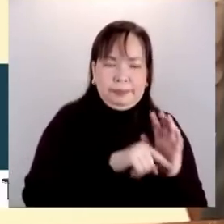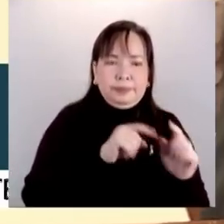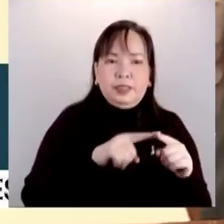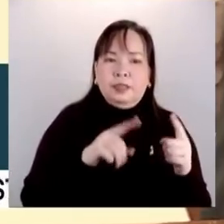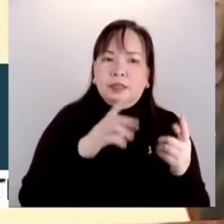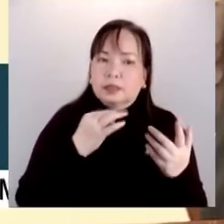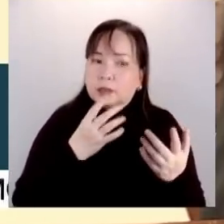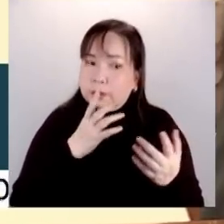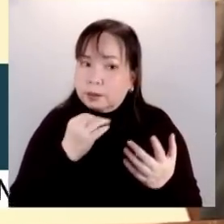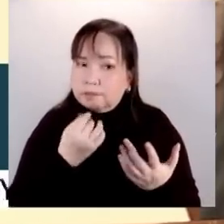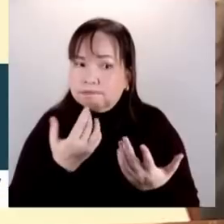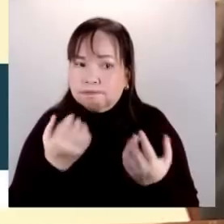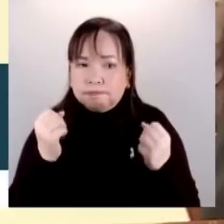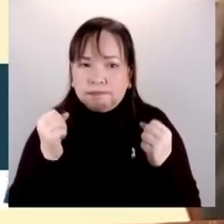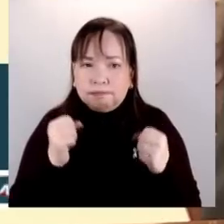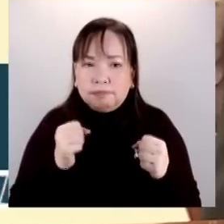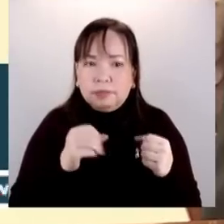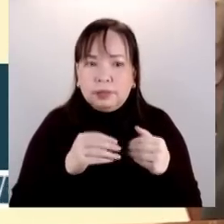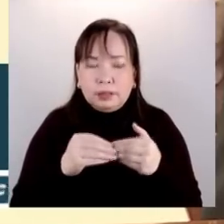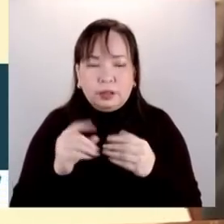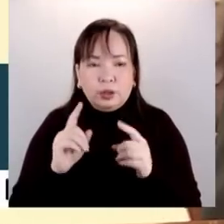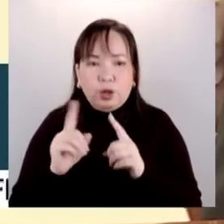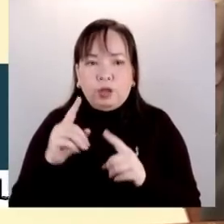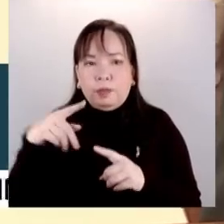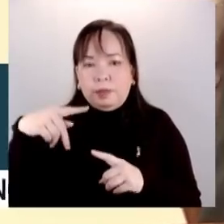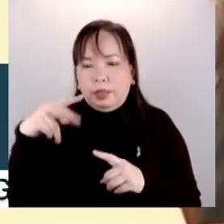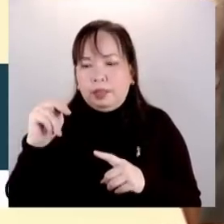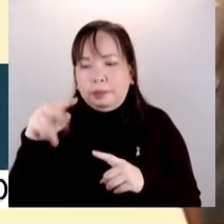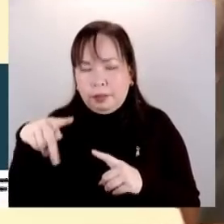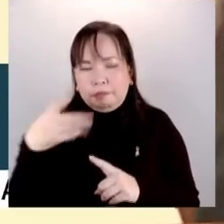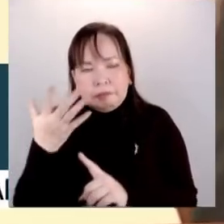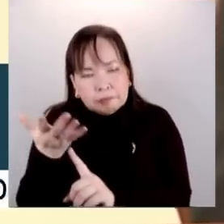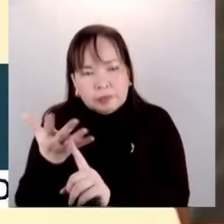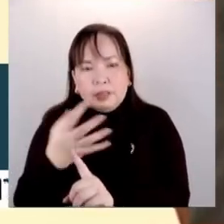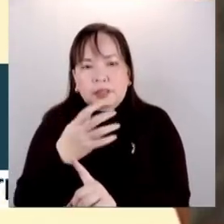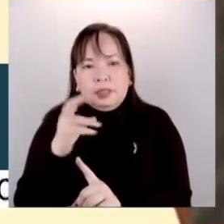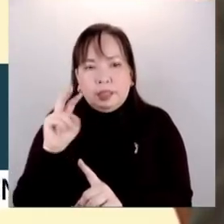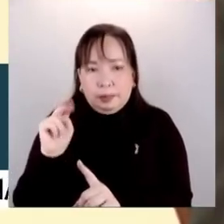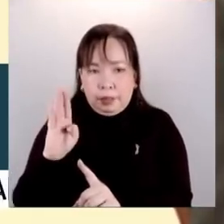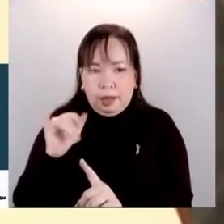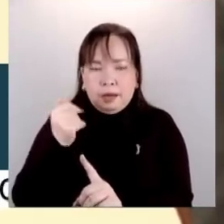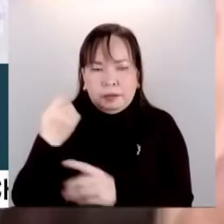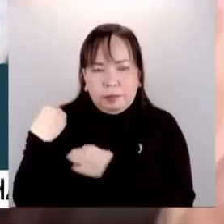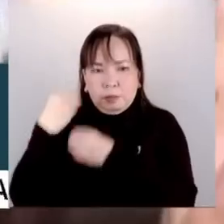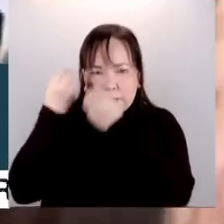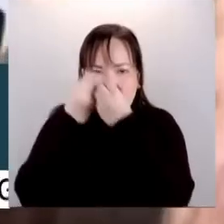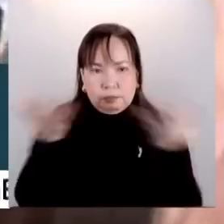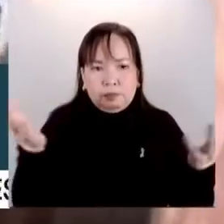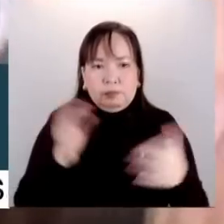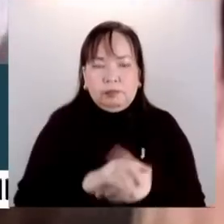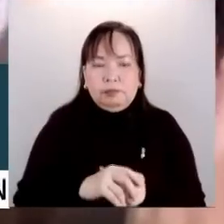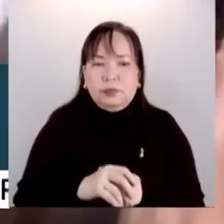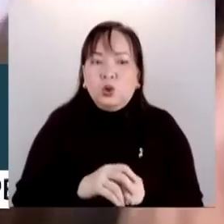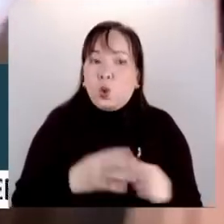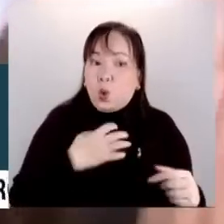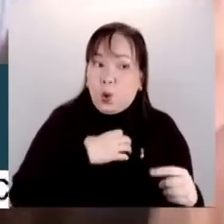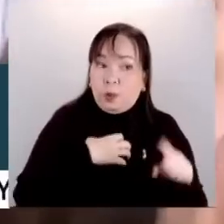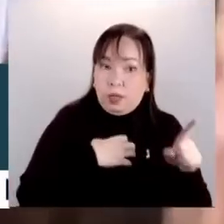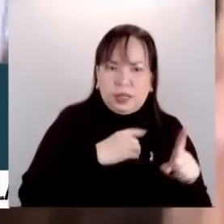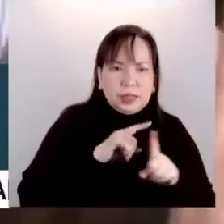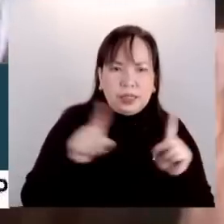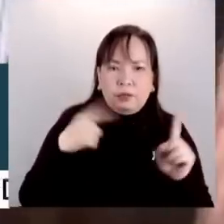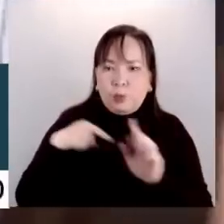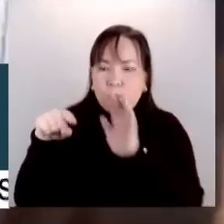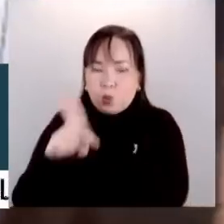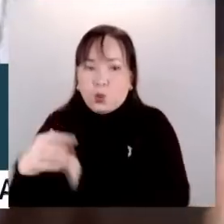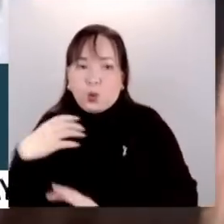respondents, saying he'll leave it to the NBI and the PNP to disclose additional information. The new complaints will be different from the existing murder complaint that